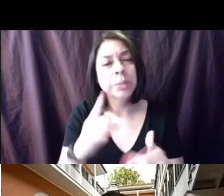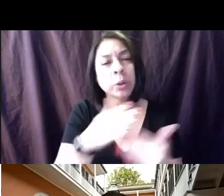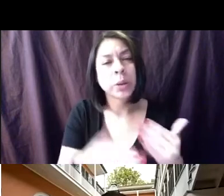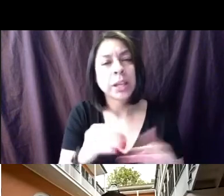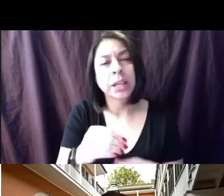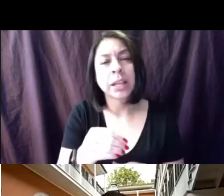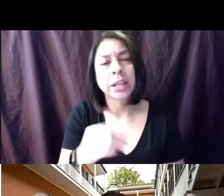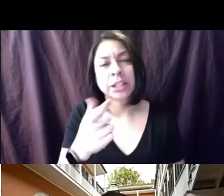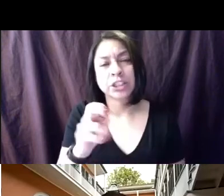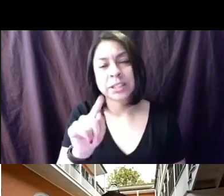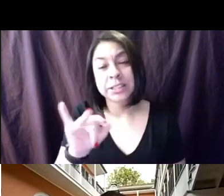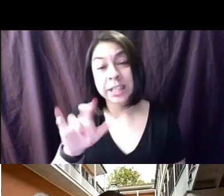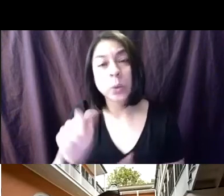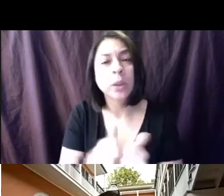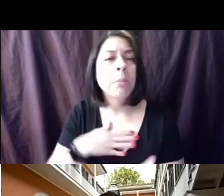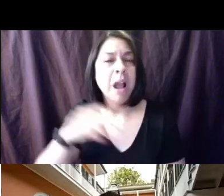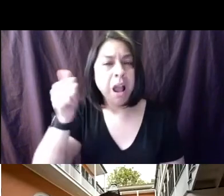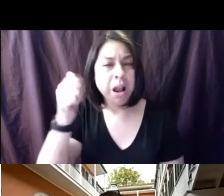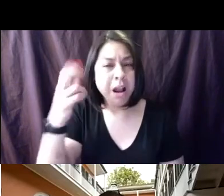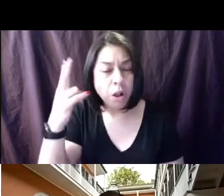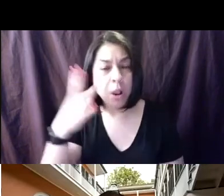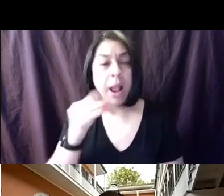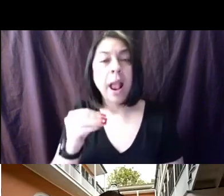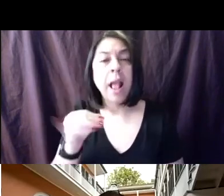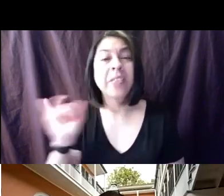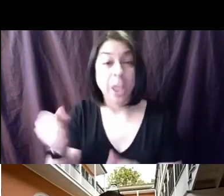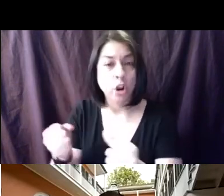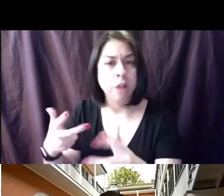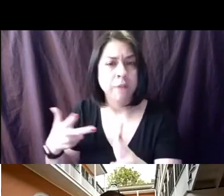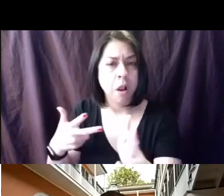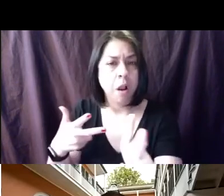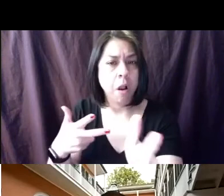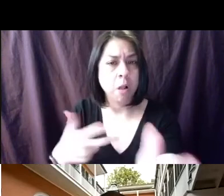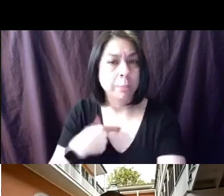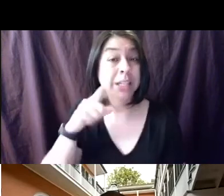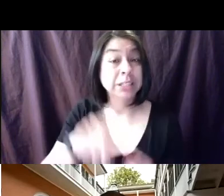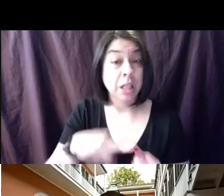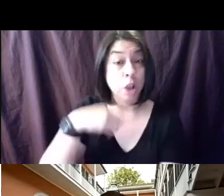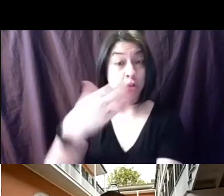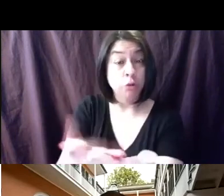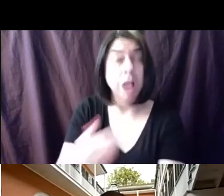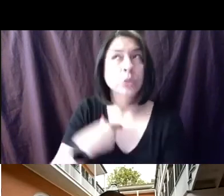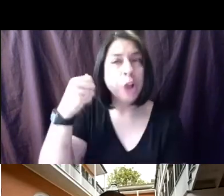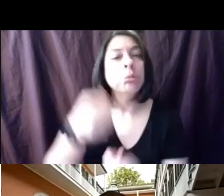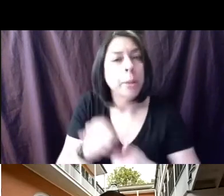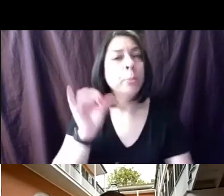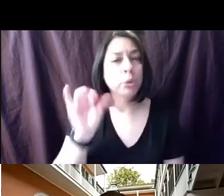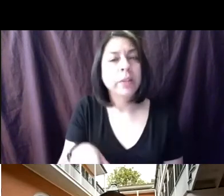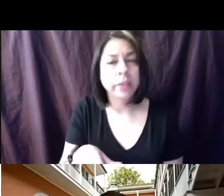Gentilly by my aunt and uncle, and the call would follow me there. And I kind of remember that, but